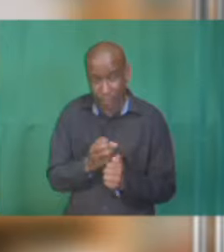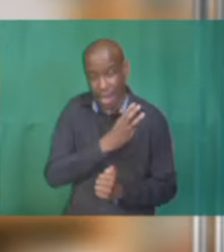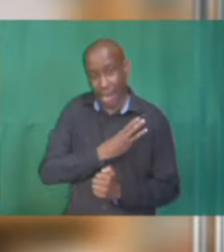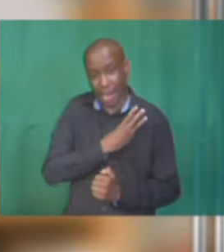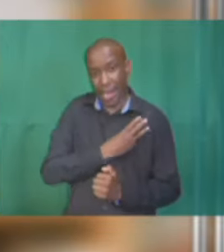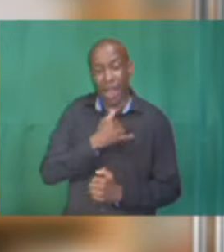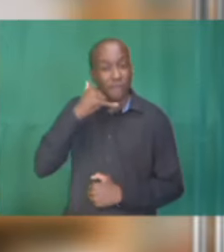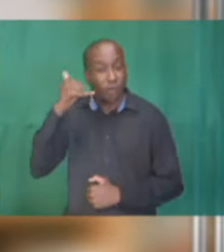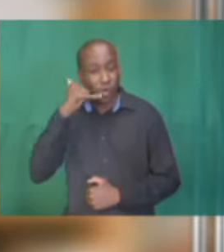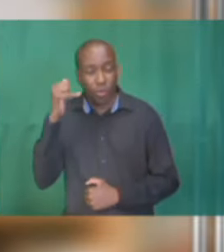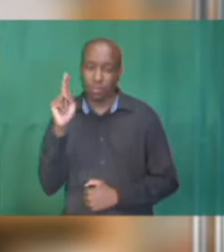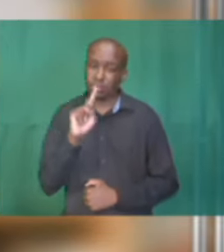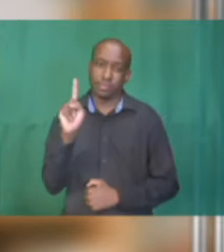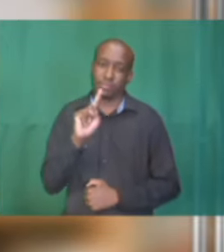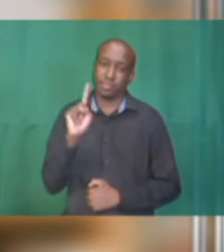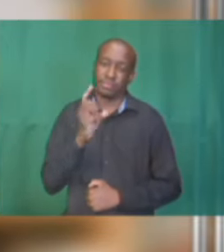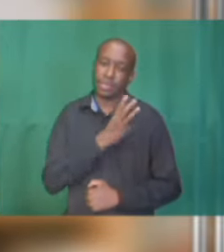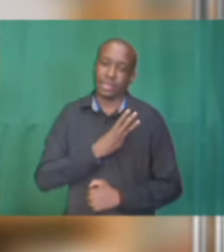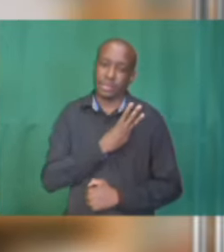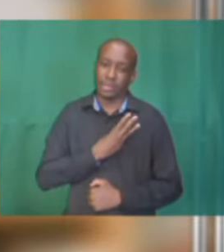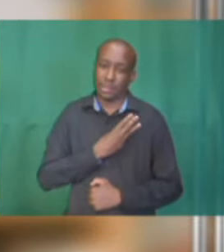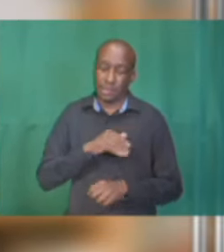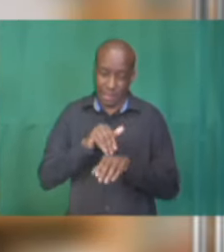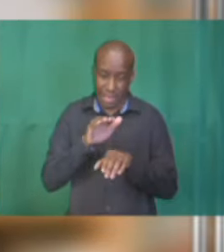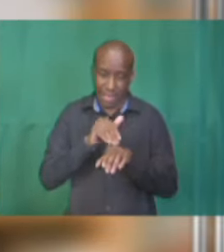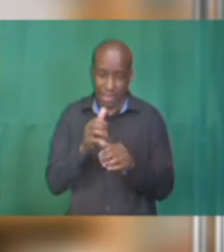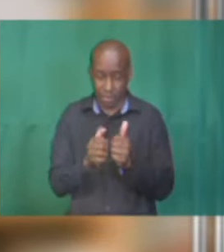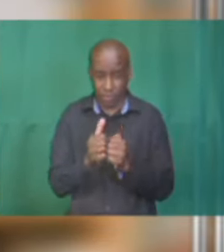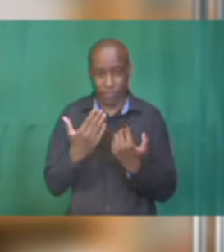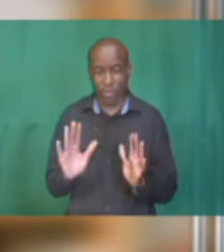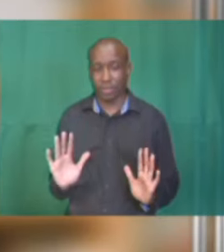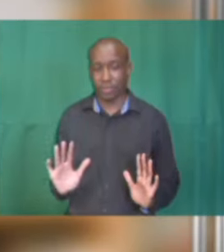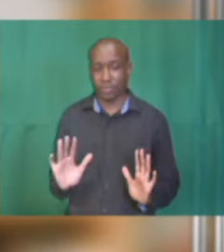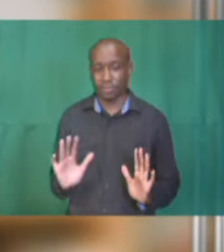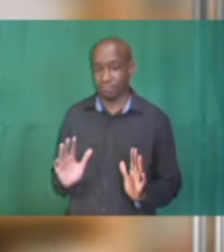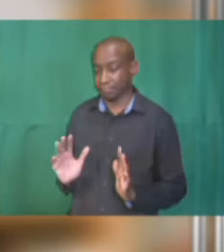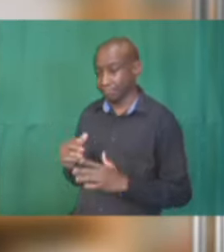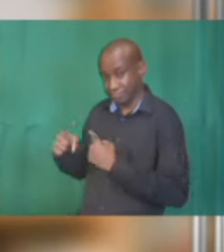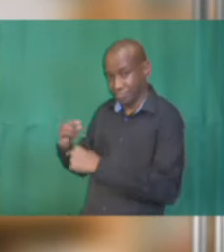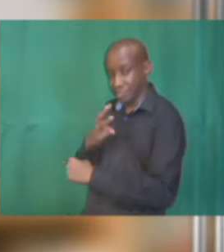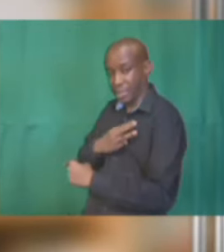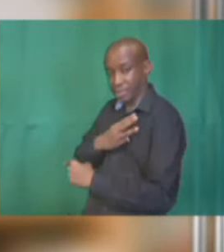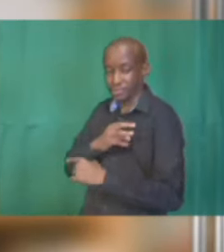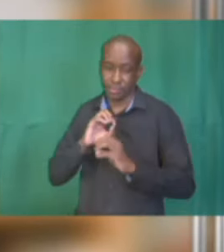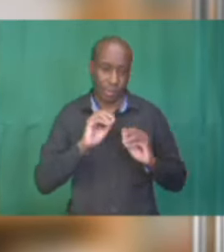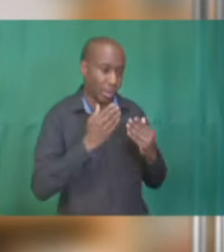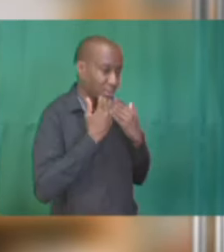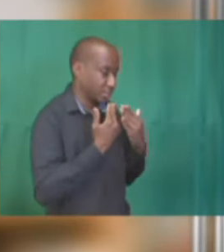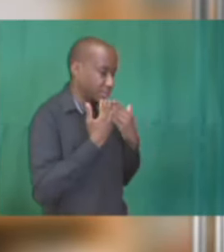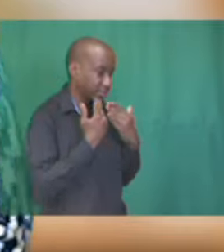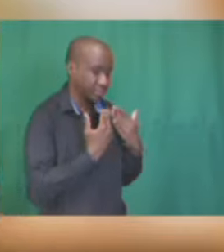not call us. Only just send us a message if you have anything to ask. Bonisiwe, I give it to you now. Okay, thank you so